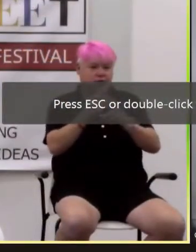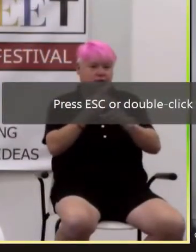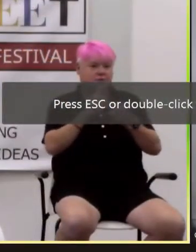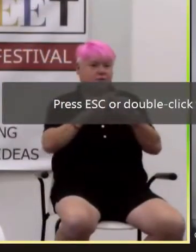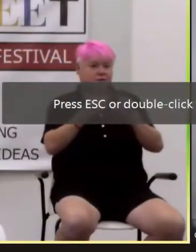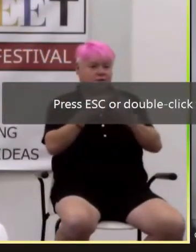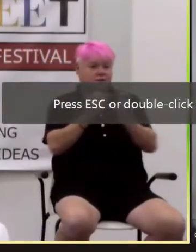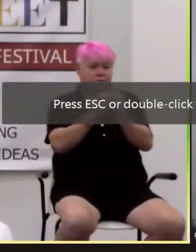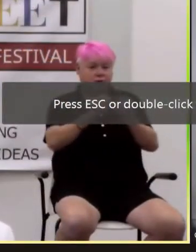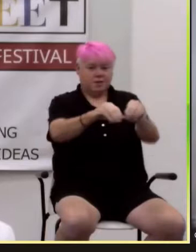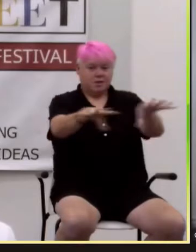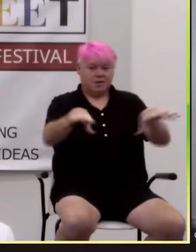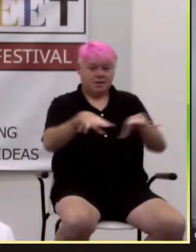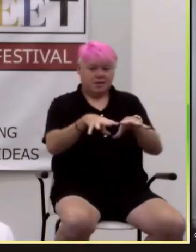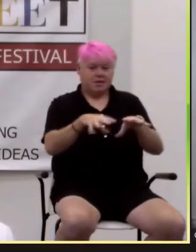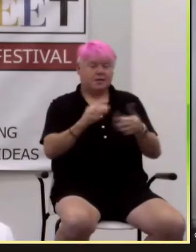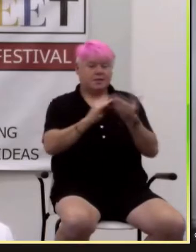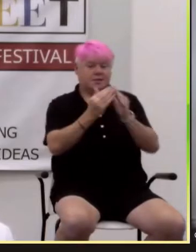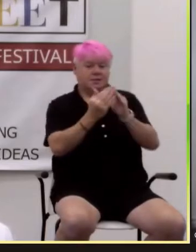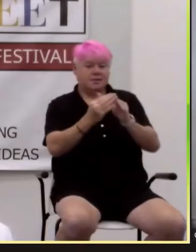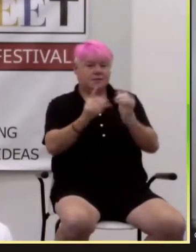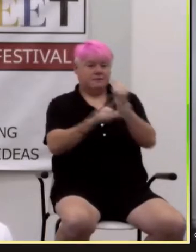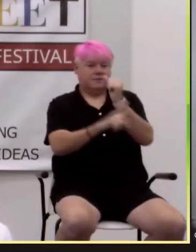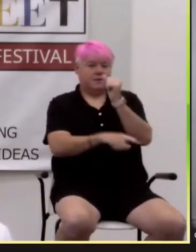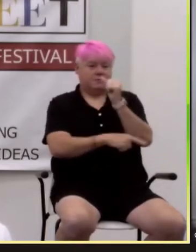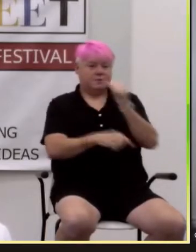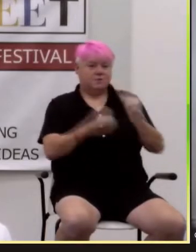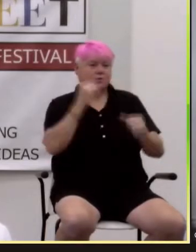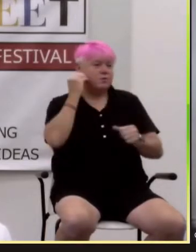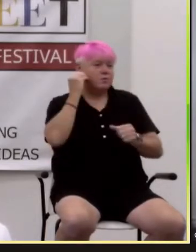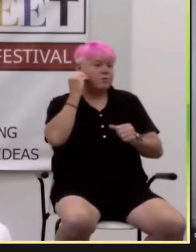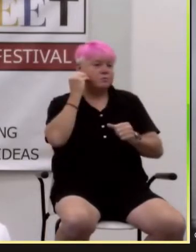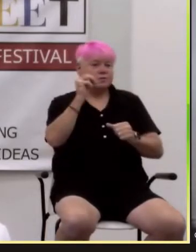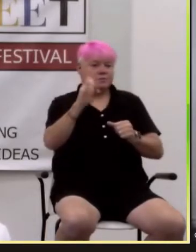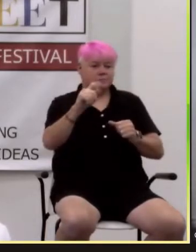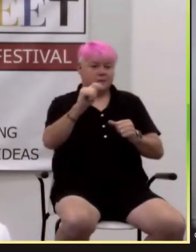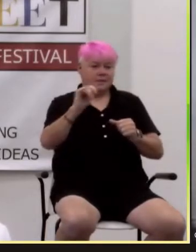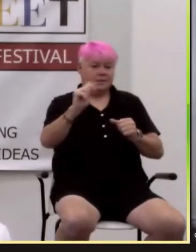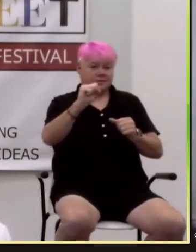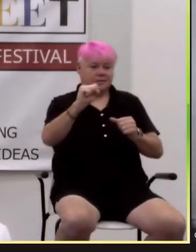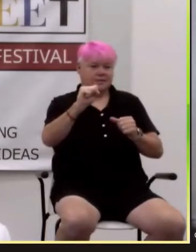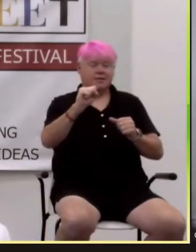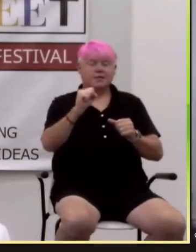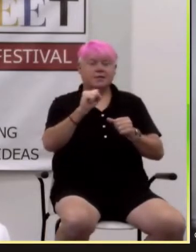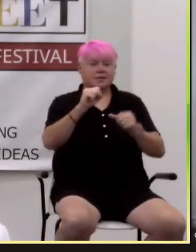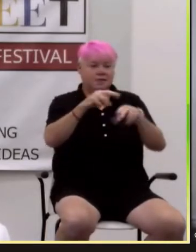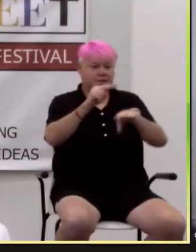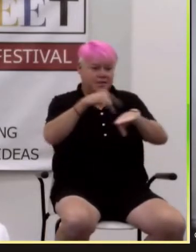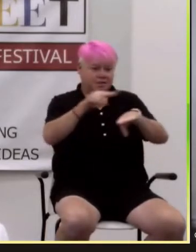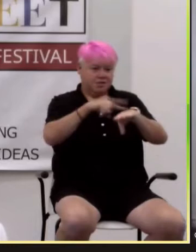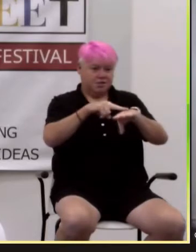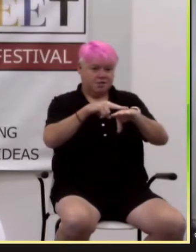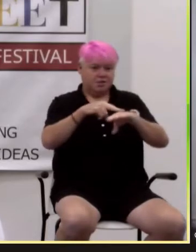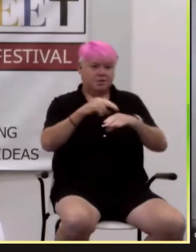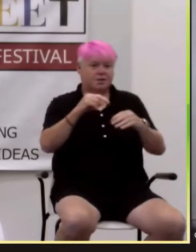land. The city of Lethbridge is also home to the Métis Nation of Alberta, Region 3.